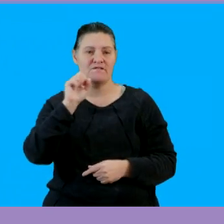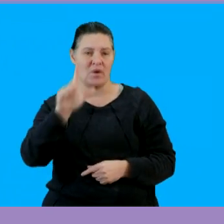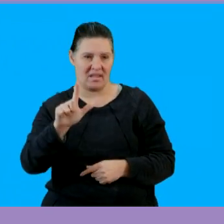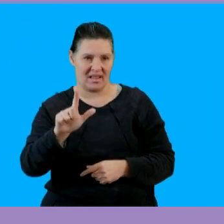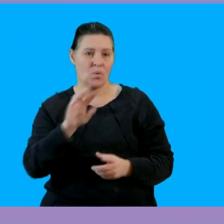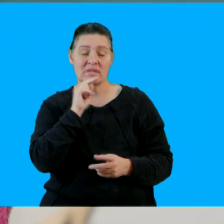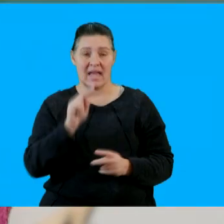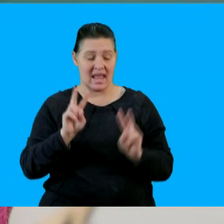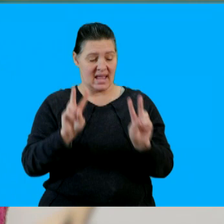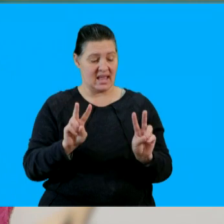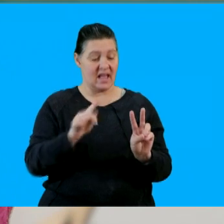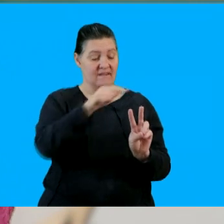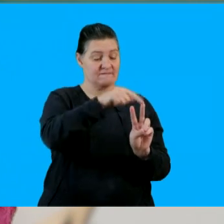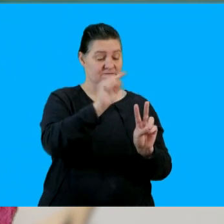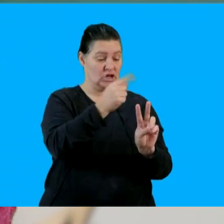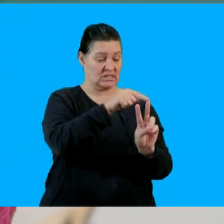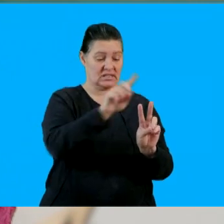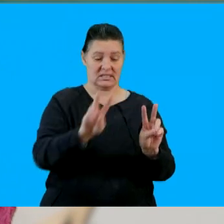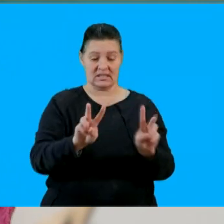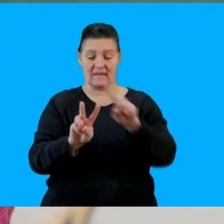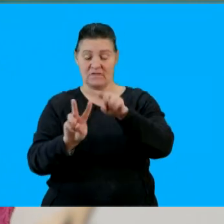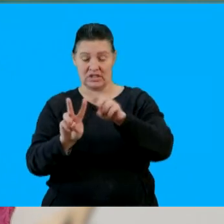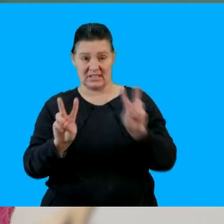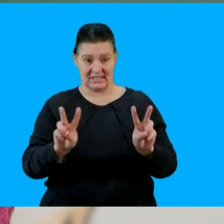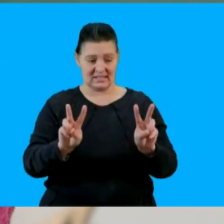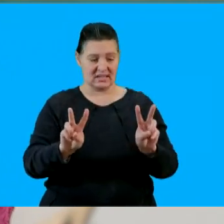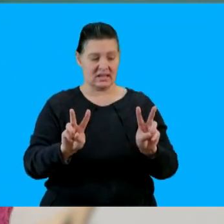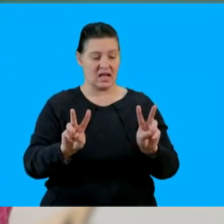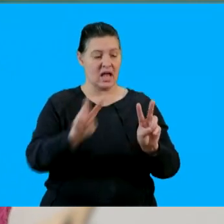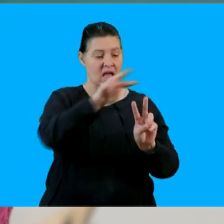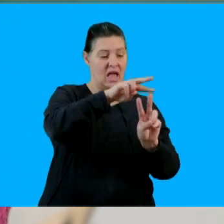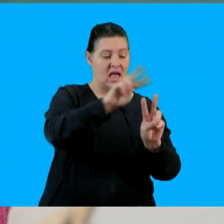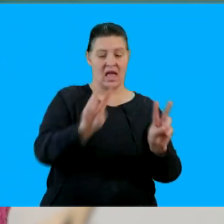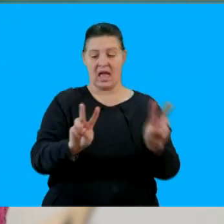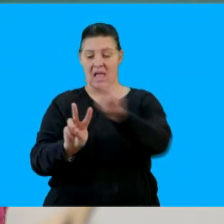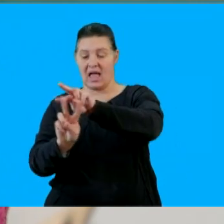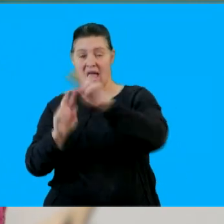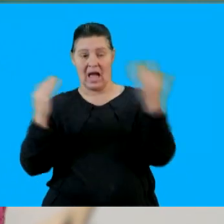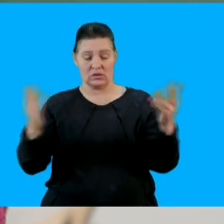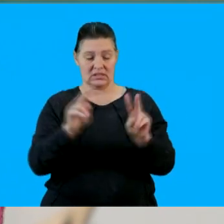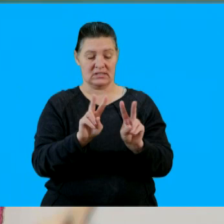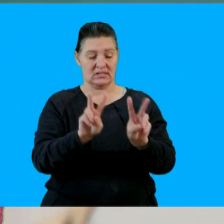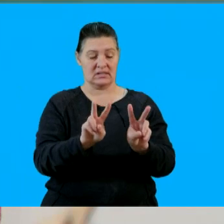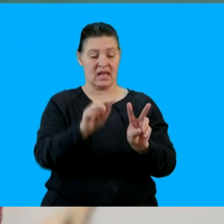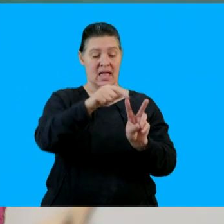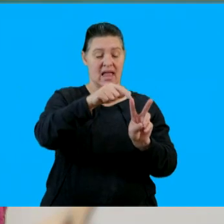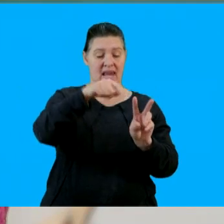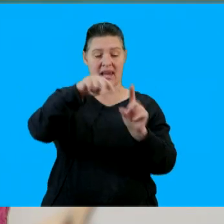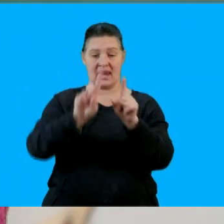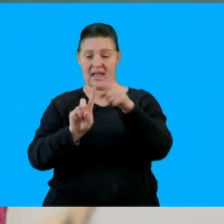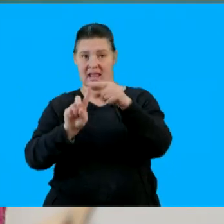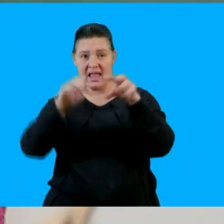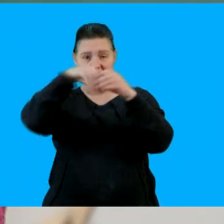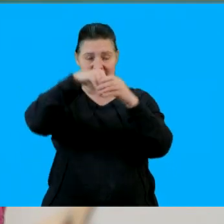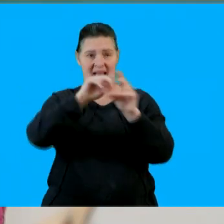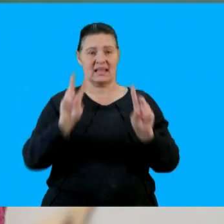FOIL method where we said the first ones, the outer ones, the inner ones, and the last ones. So that's the method